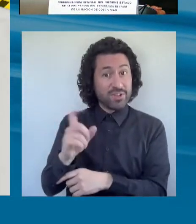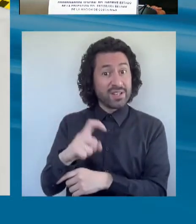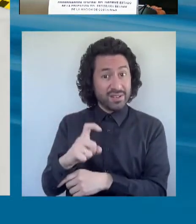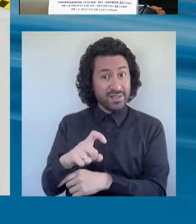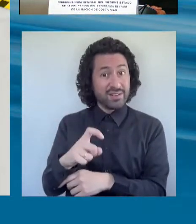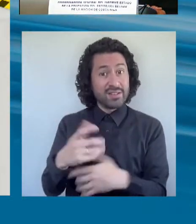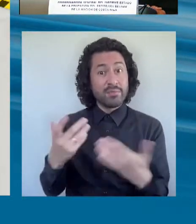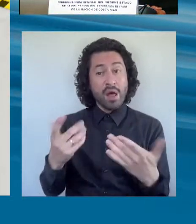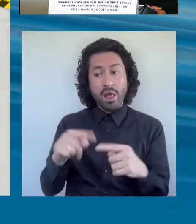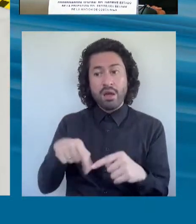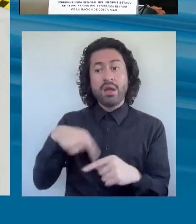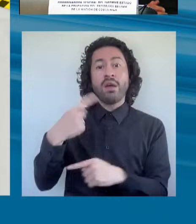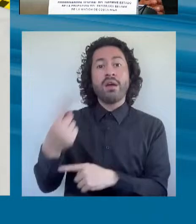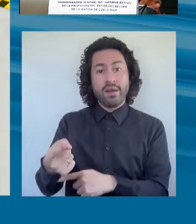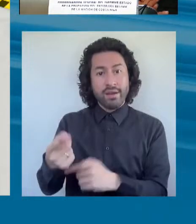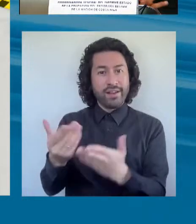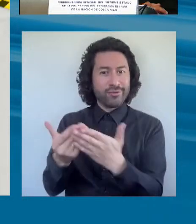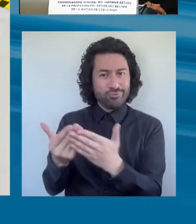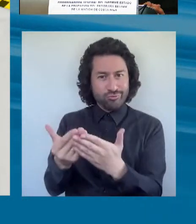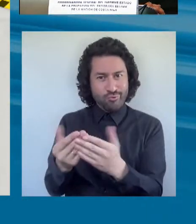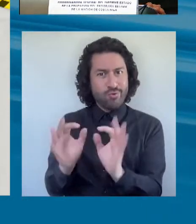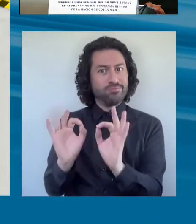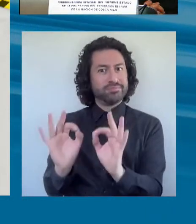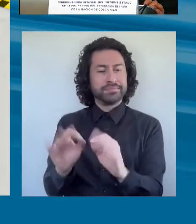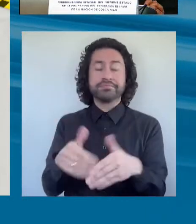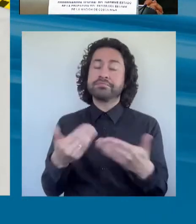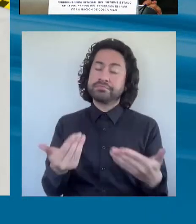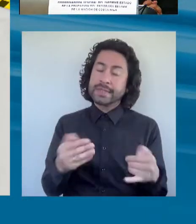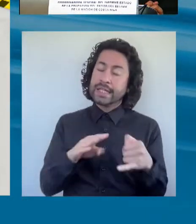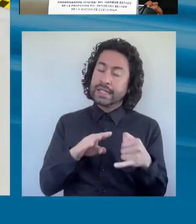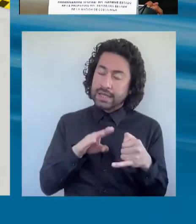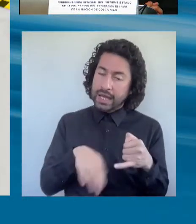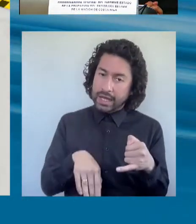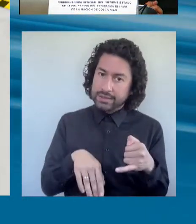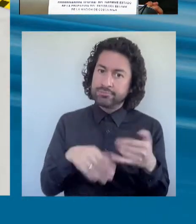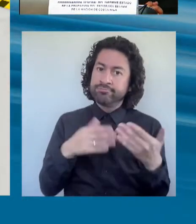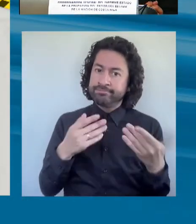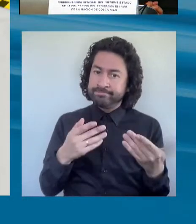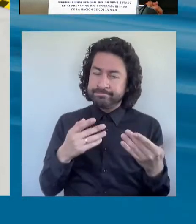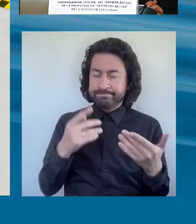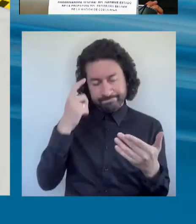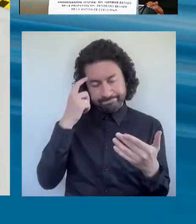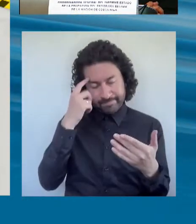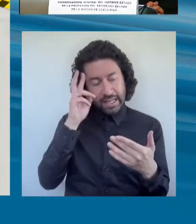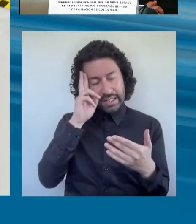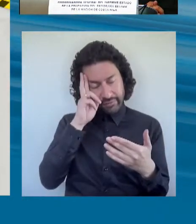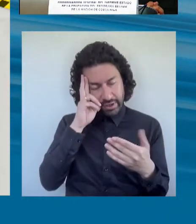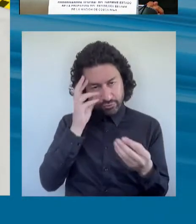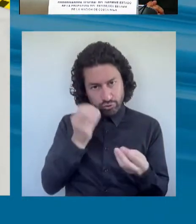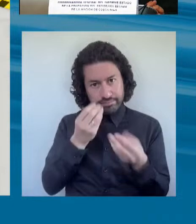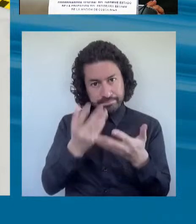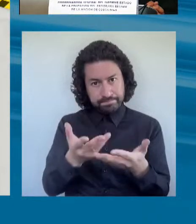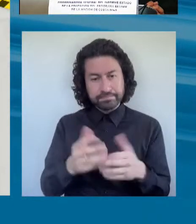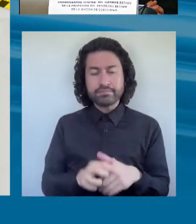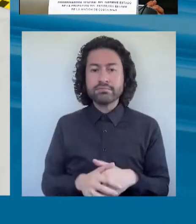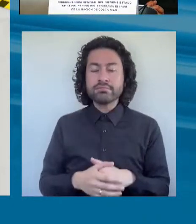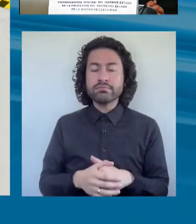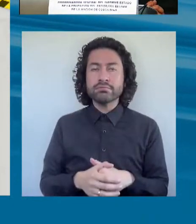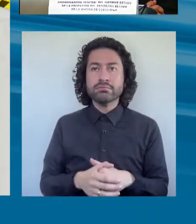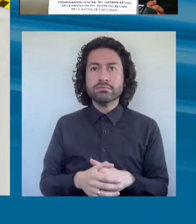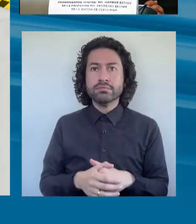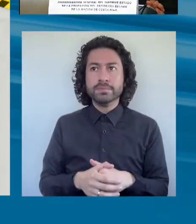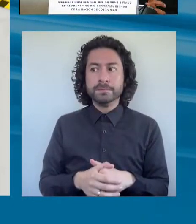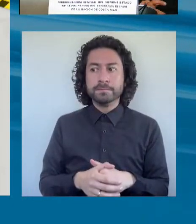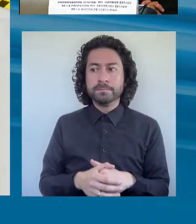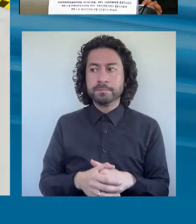of productivity that we need in the region, we need to bear this in mind. I'd like to leave you with a last thought.